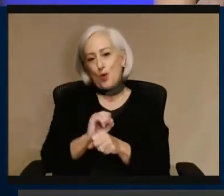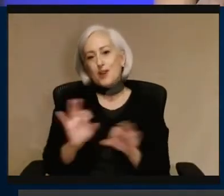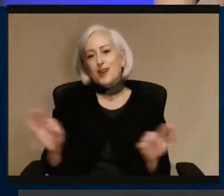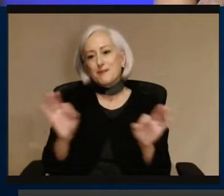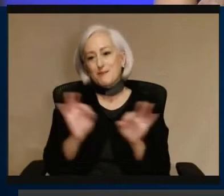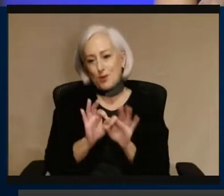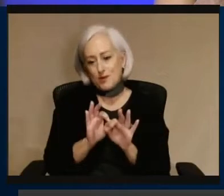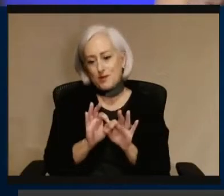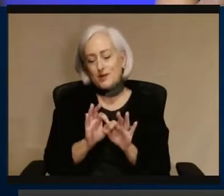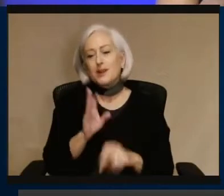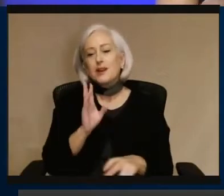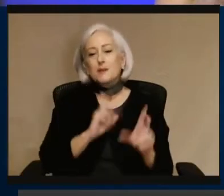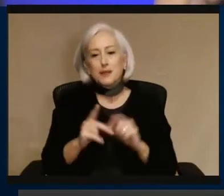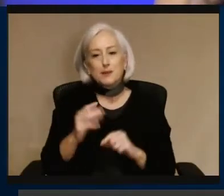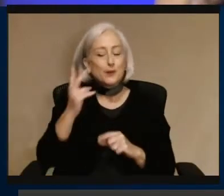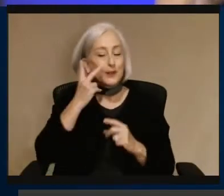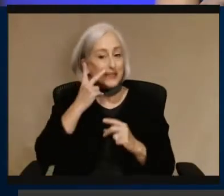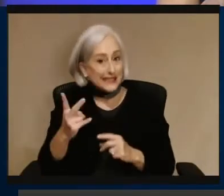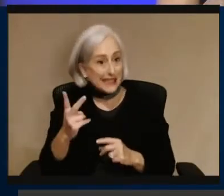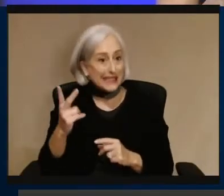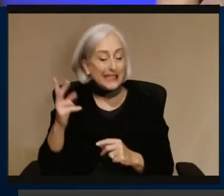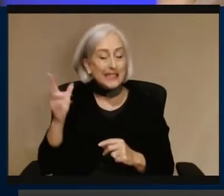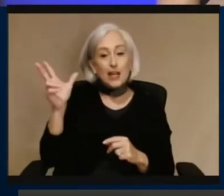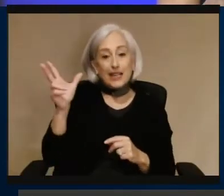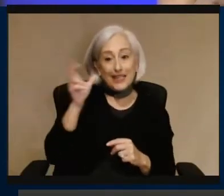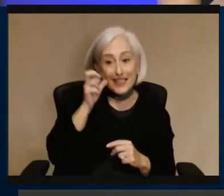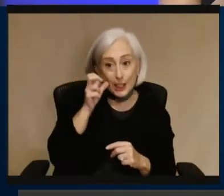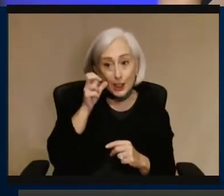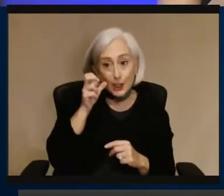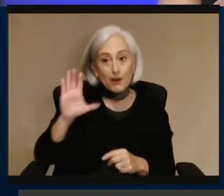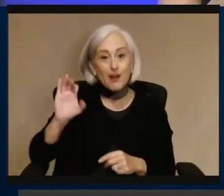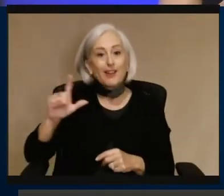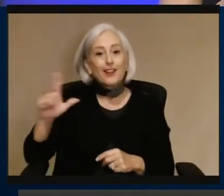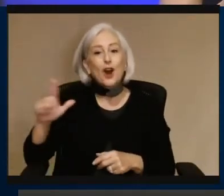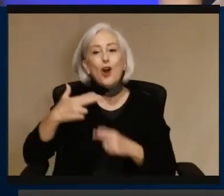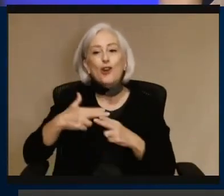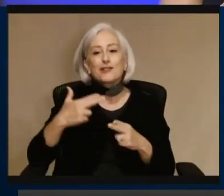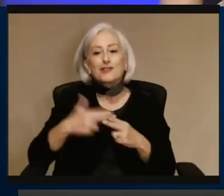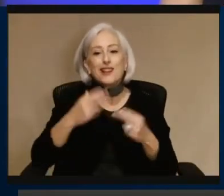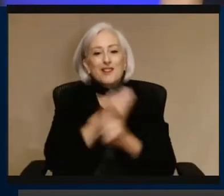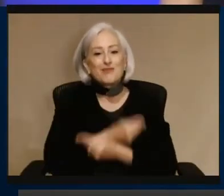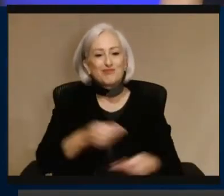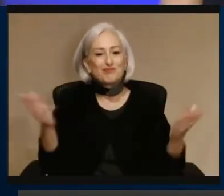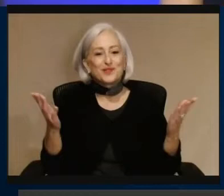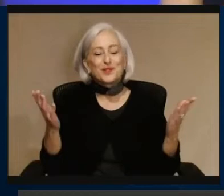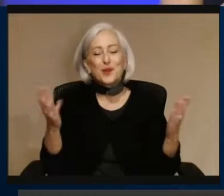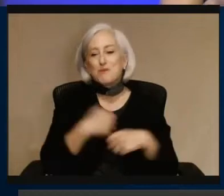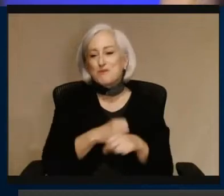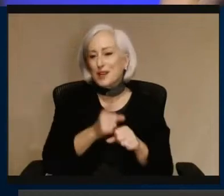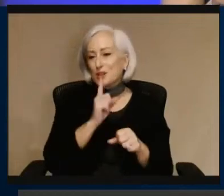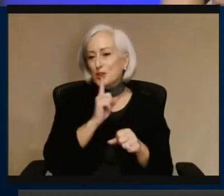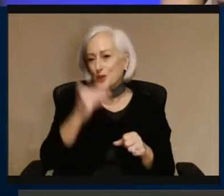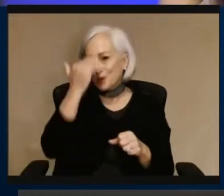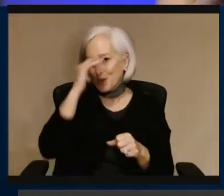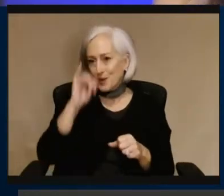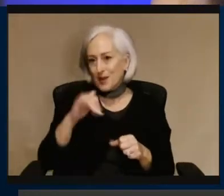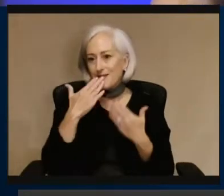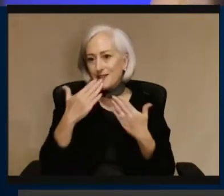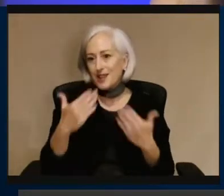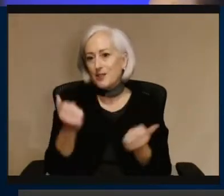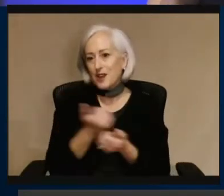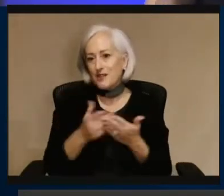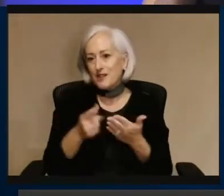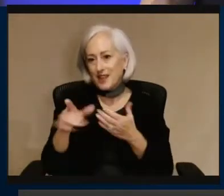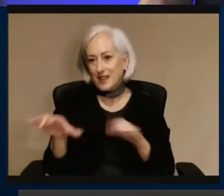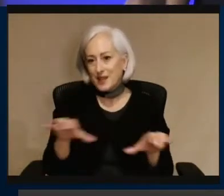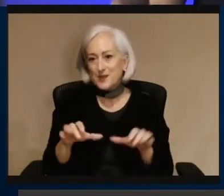heard. Carl's name is being heard, and I just wanted to make sure you know that. And so thank you so much for all you're doing. I'm going to put, we